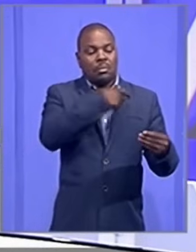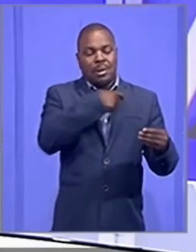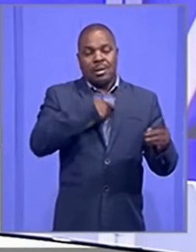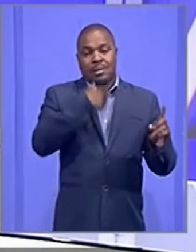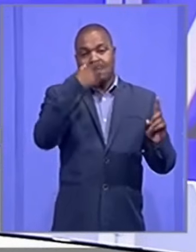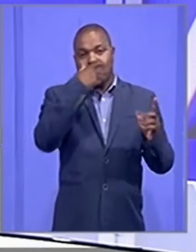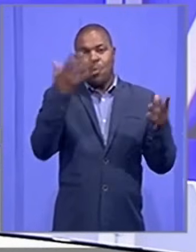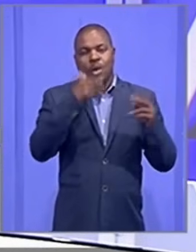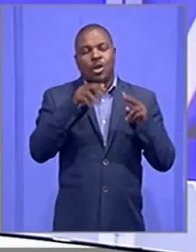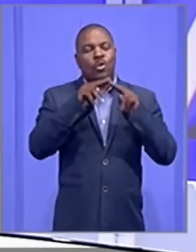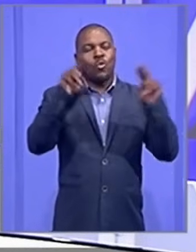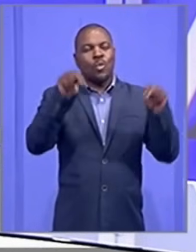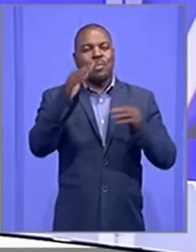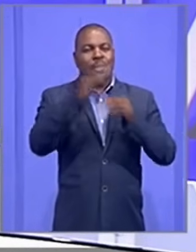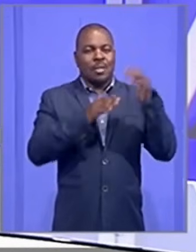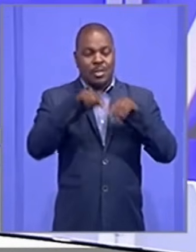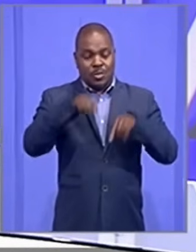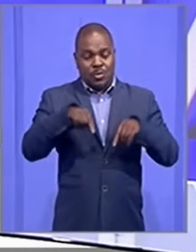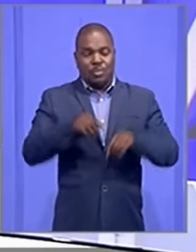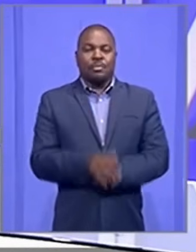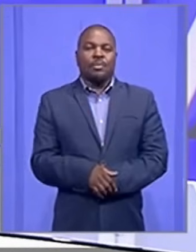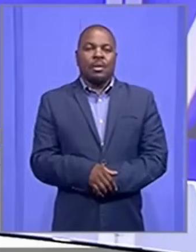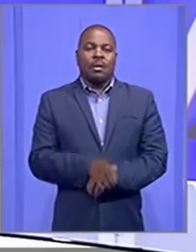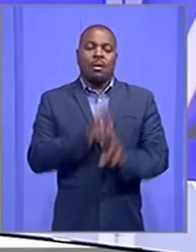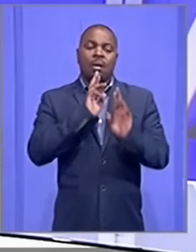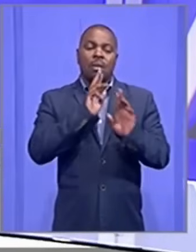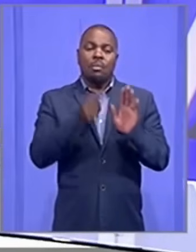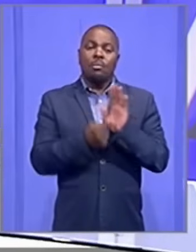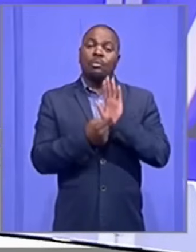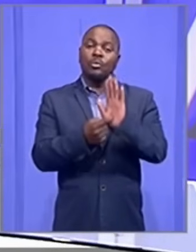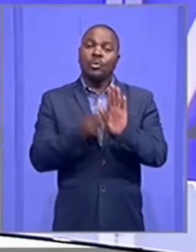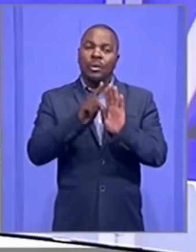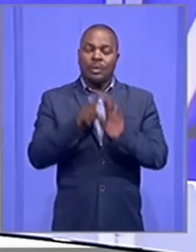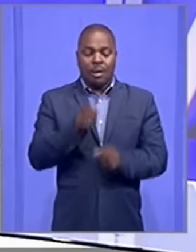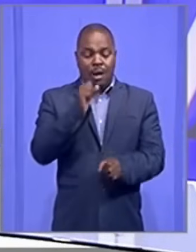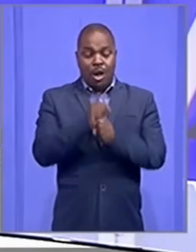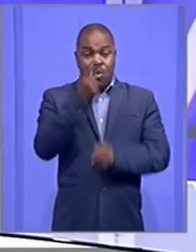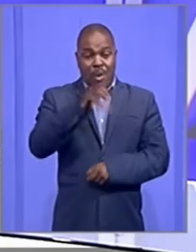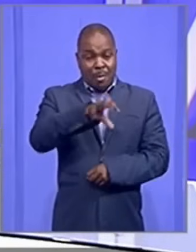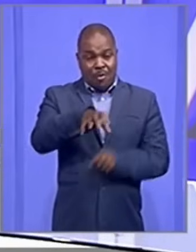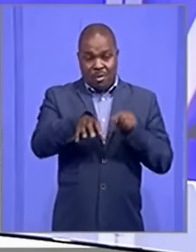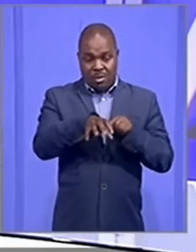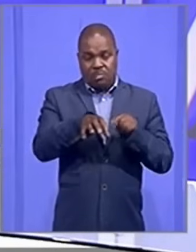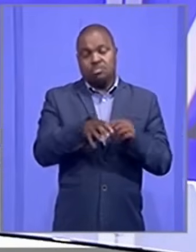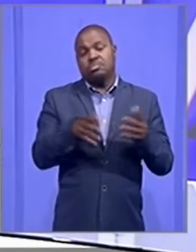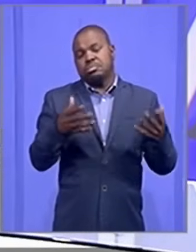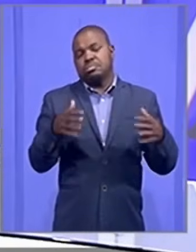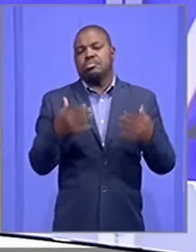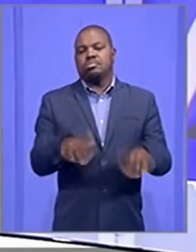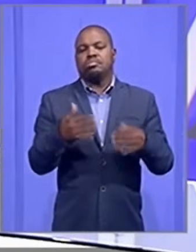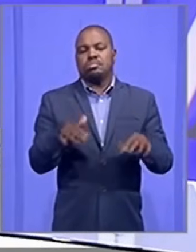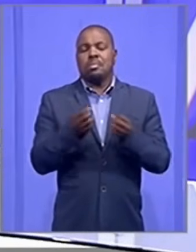ka Union Building pejana lehono. Pego yeo e laetša gore profense ya Gauteng ke yona e